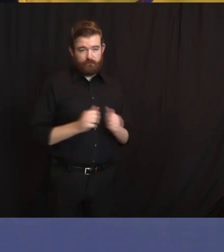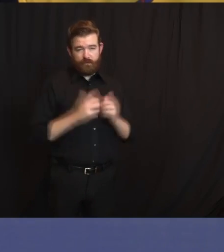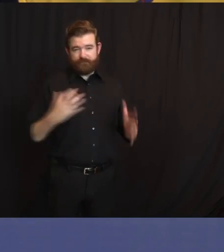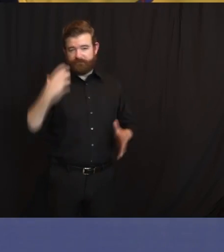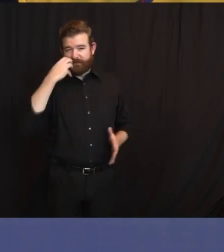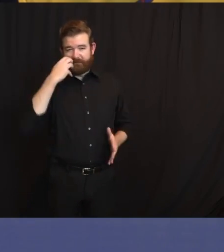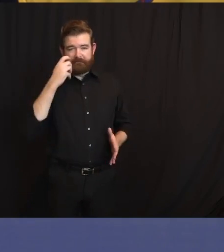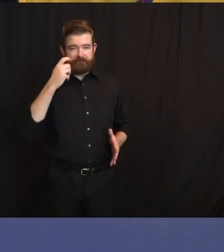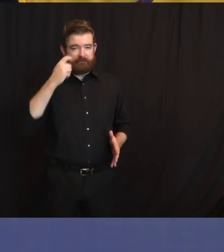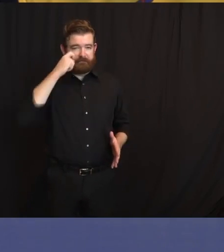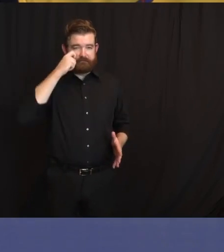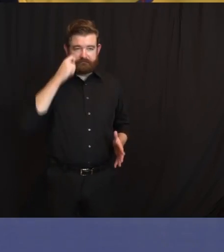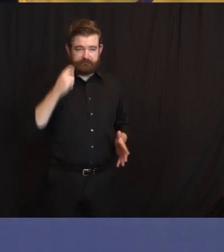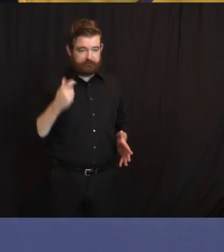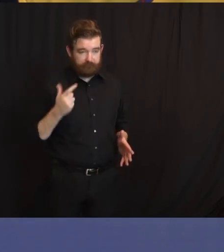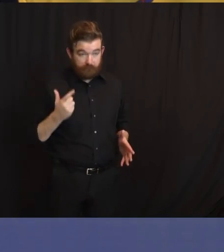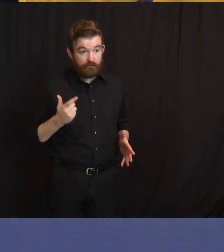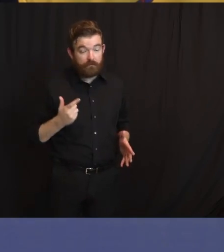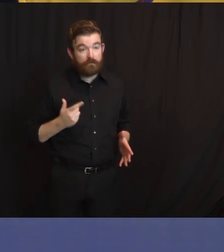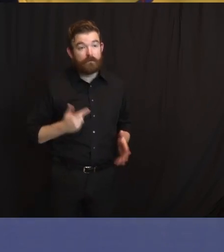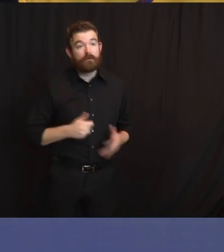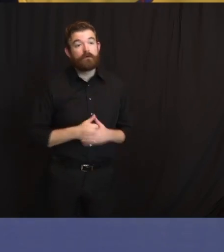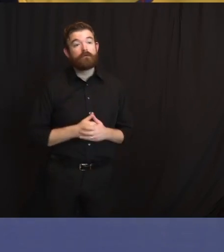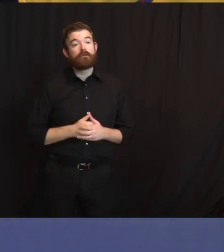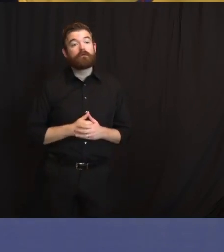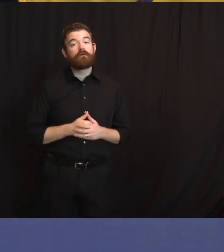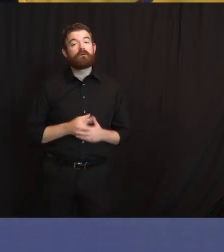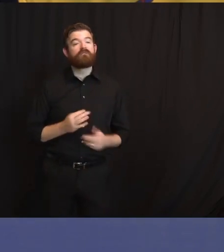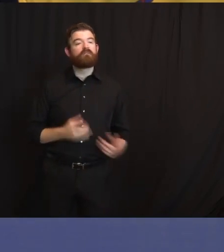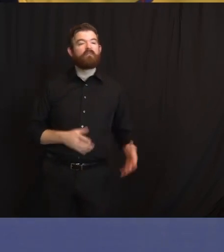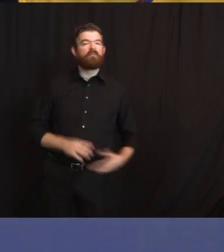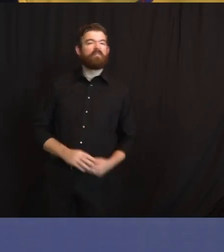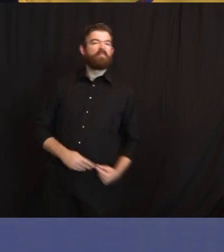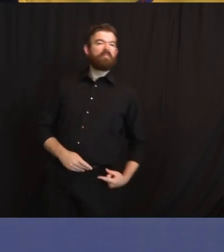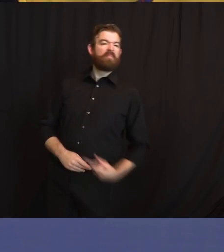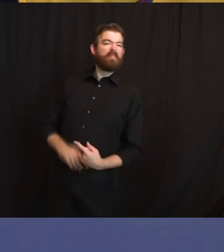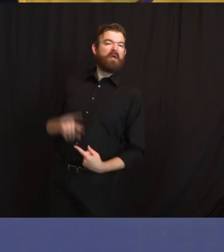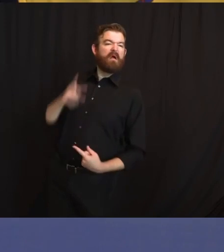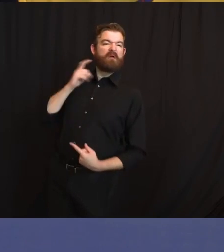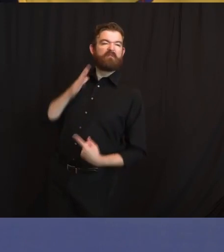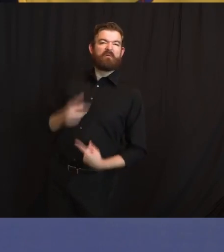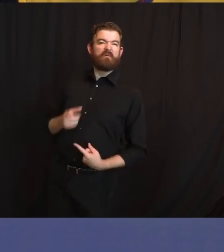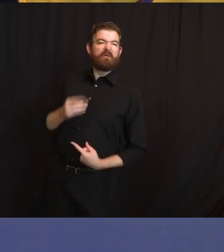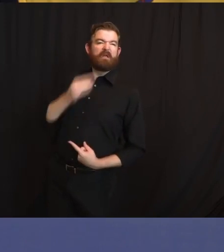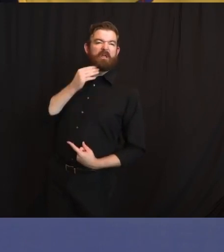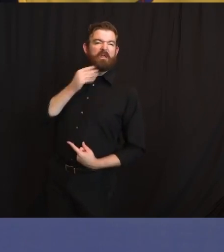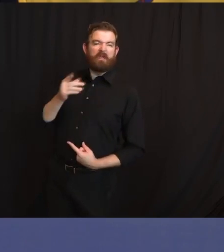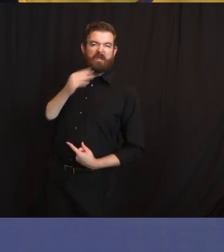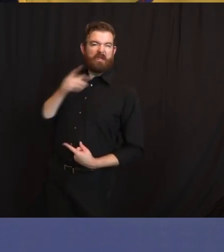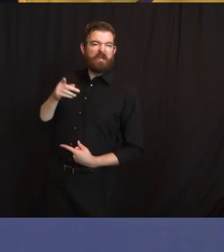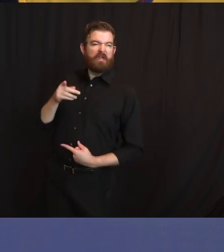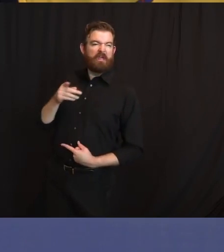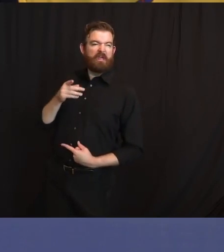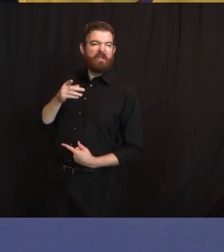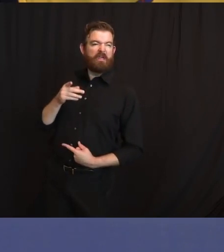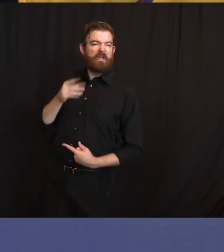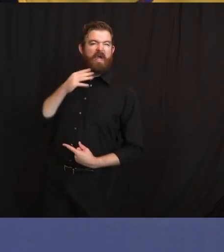someone out there implies that, hey, even he's doing this, so that means you can do